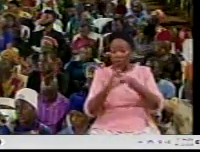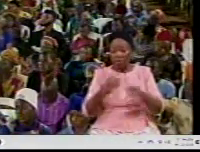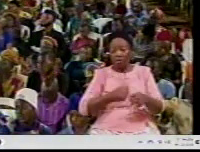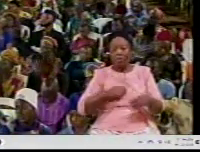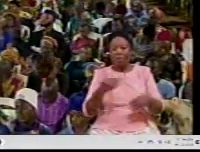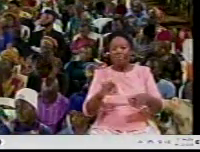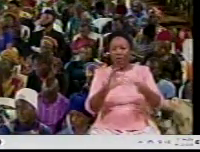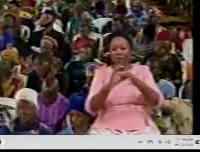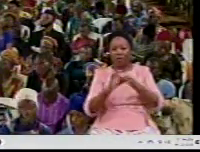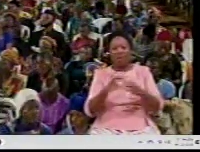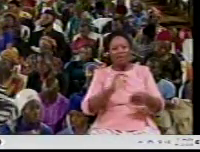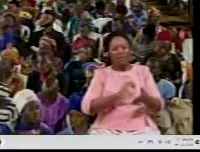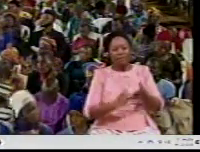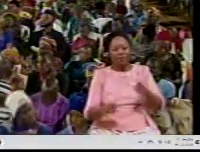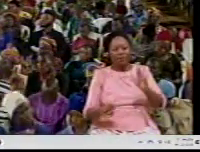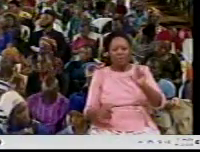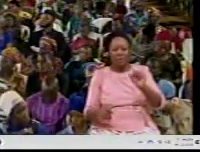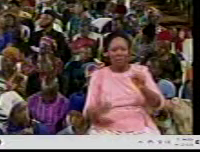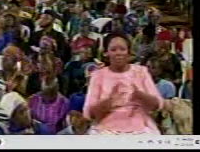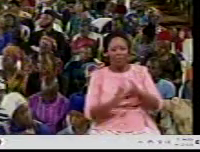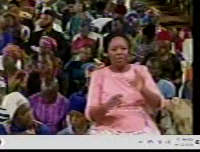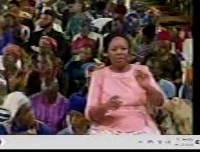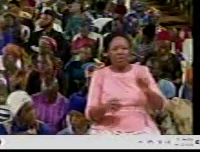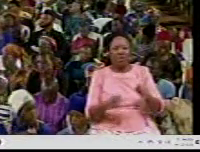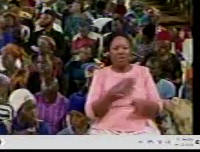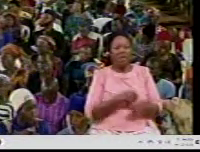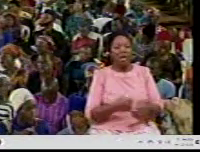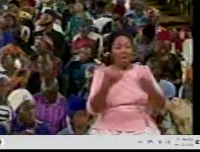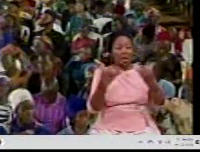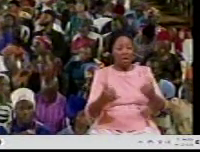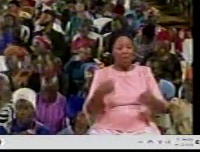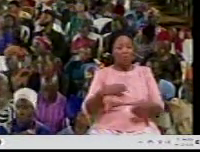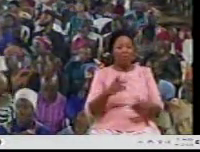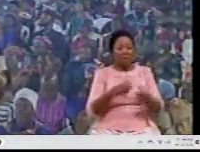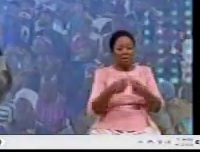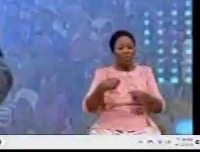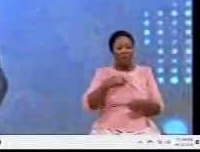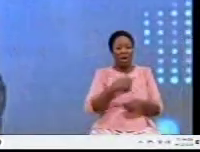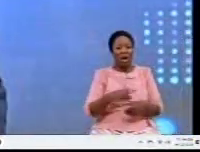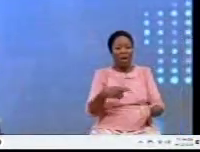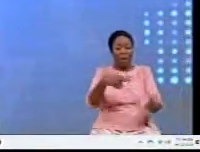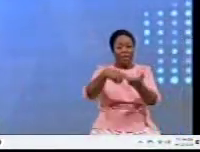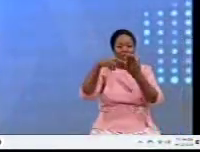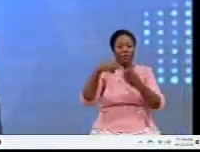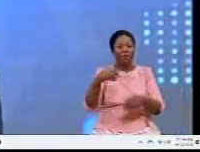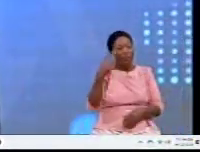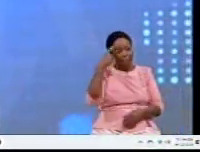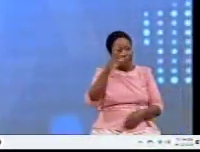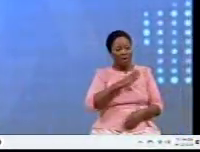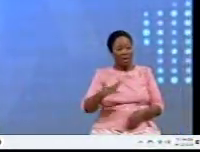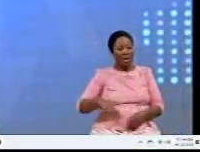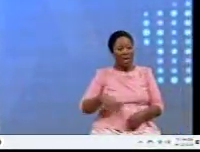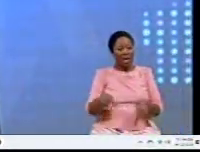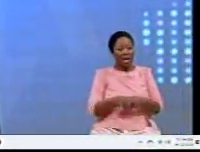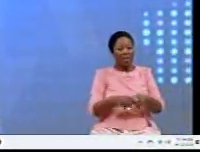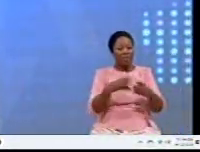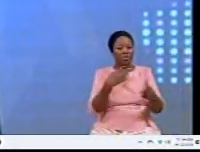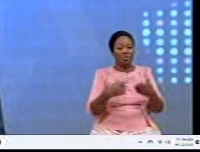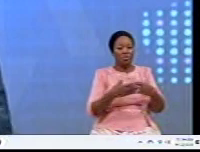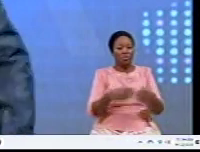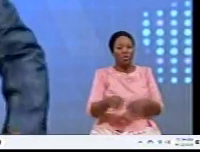then, we are ambassadors for Christ, as though God did beseech you by